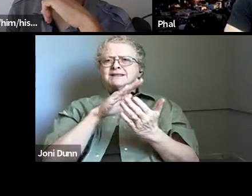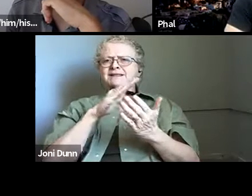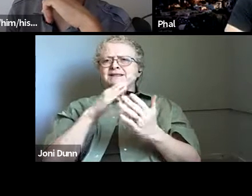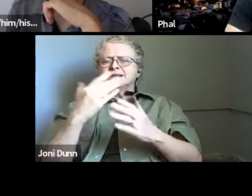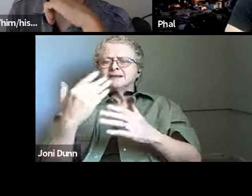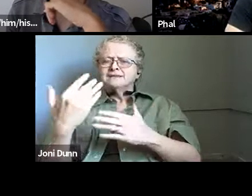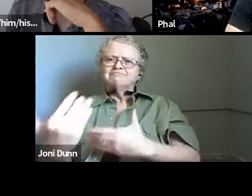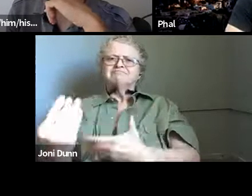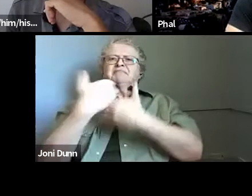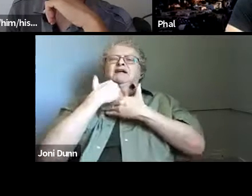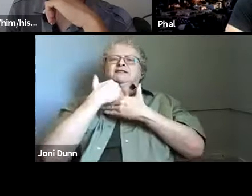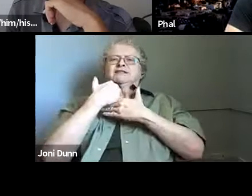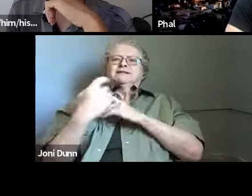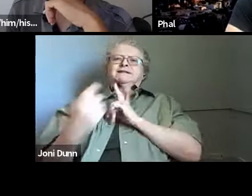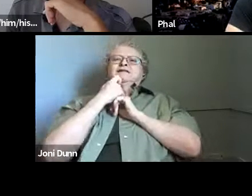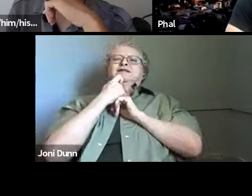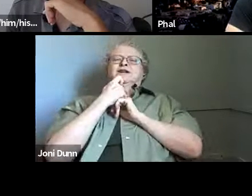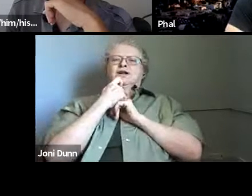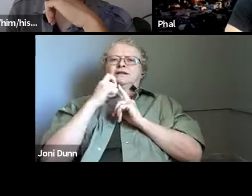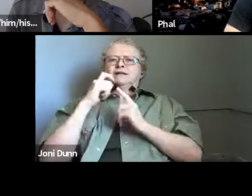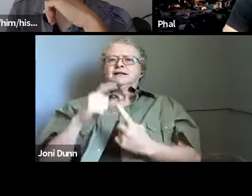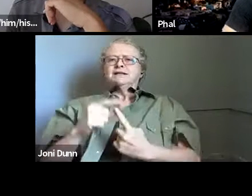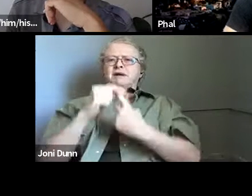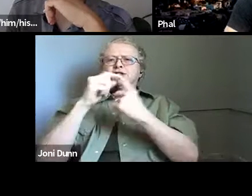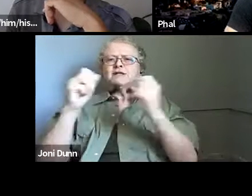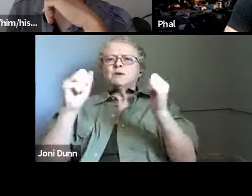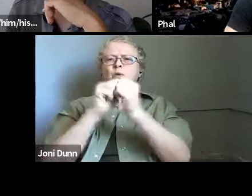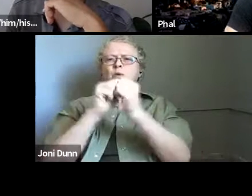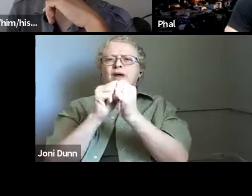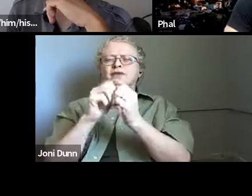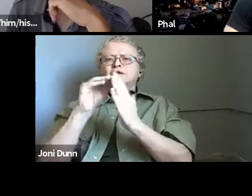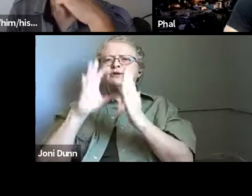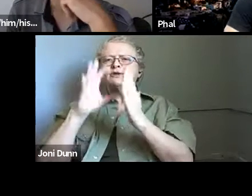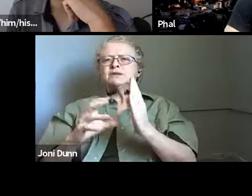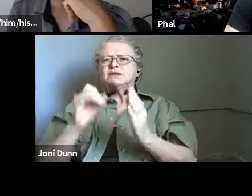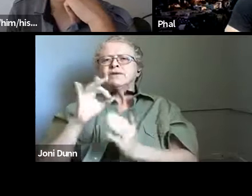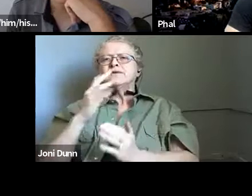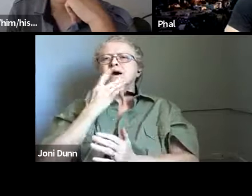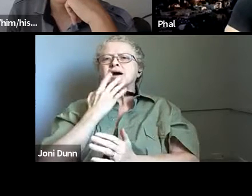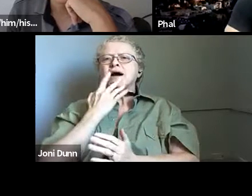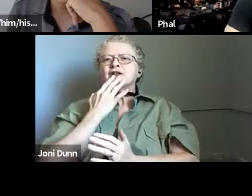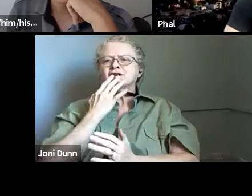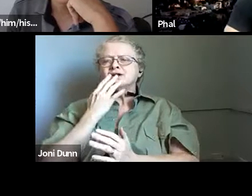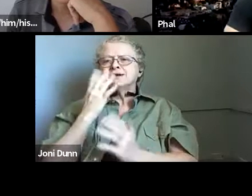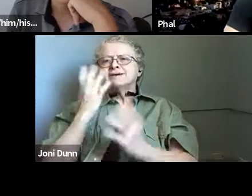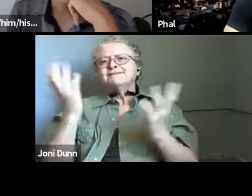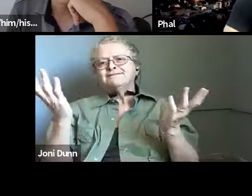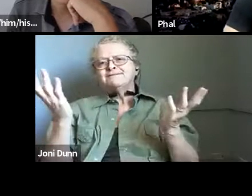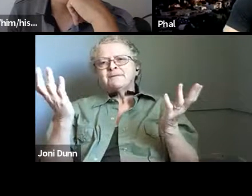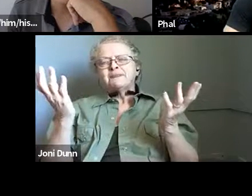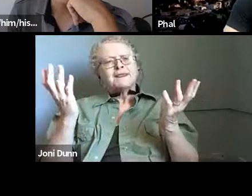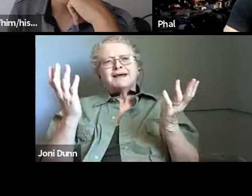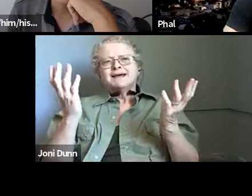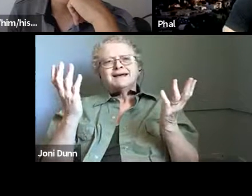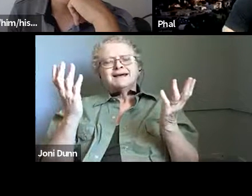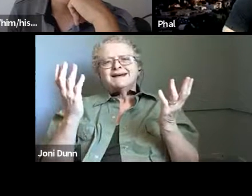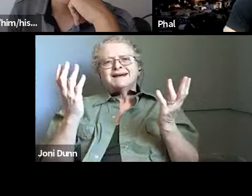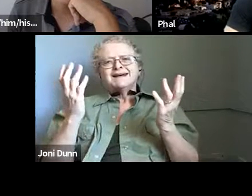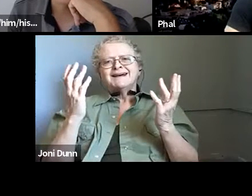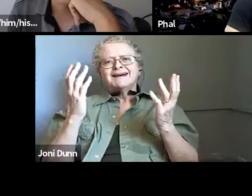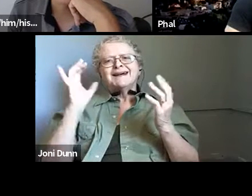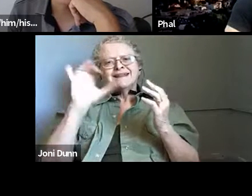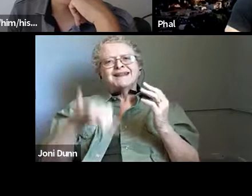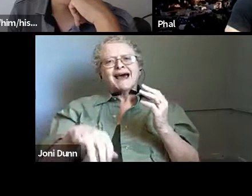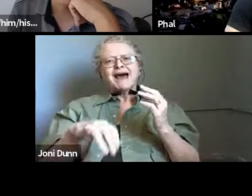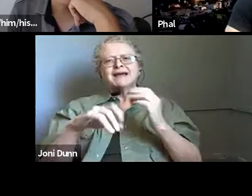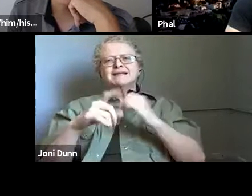amongst students of color, right? Like that the ways that justice and redress happens is really around forms of